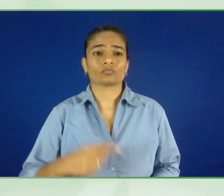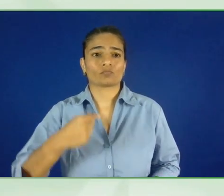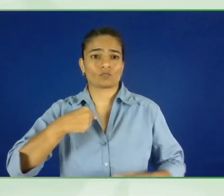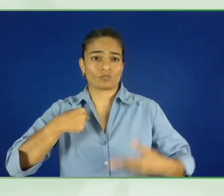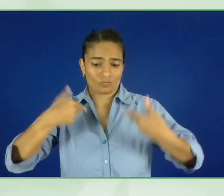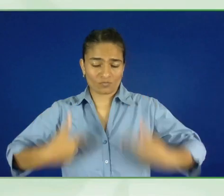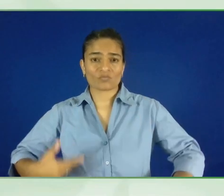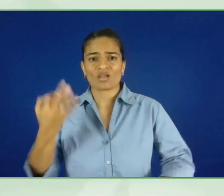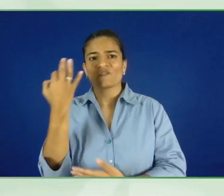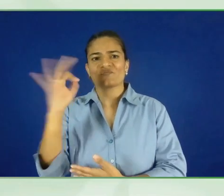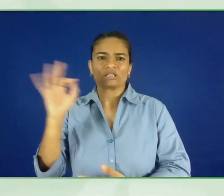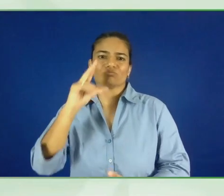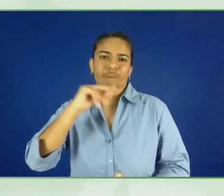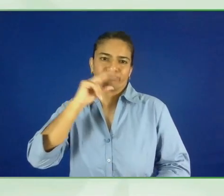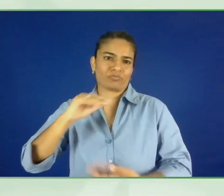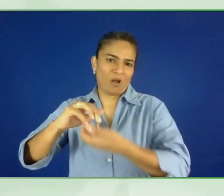Handinamique. Yes.